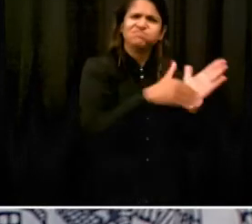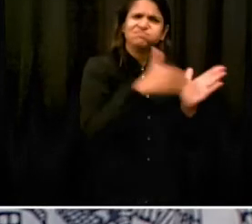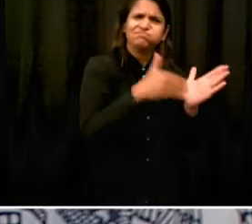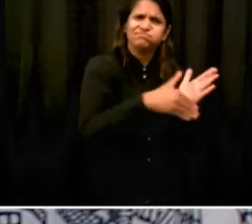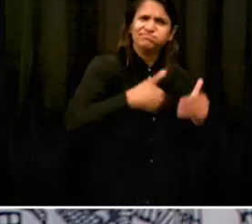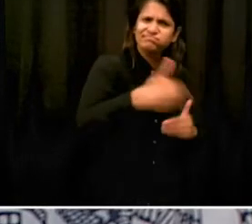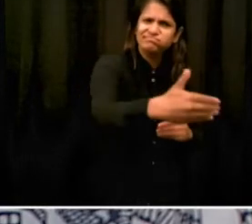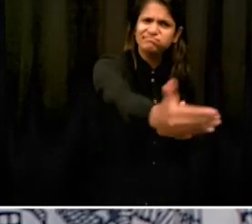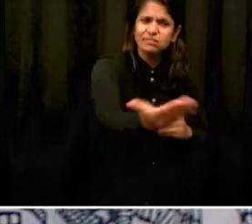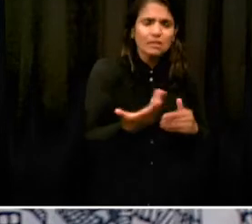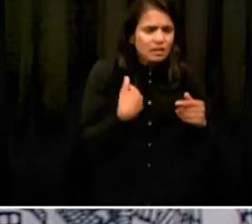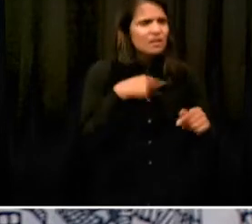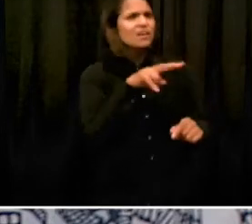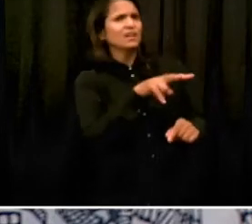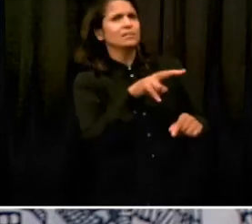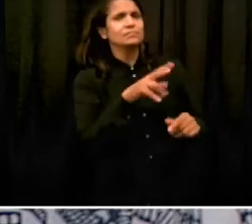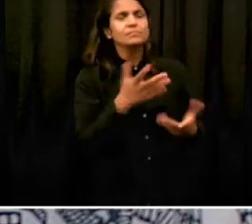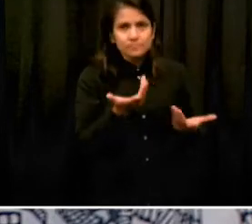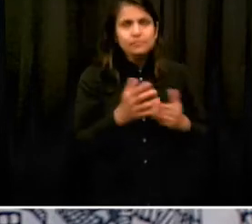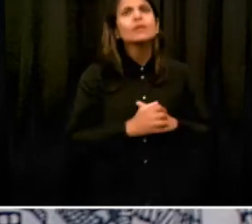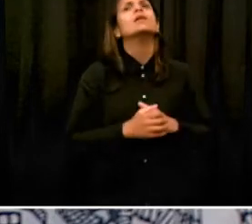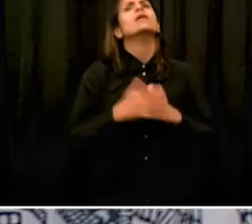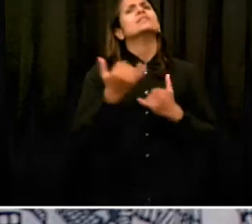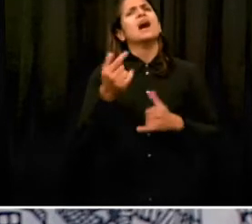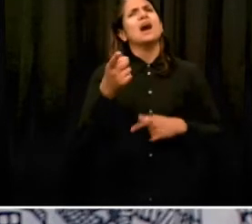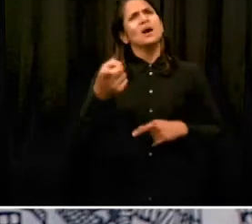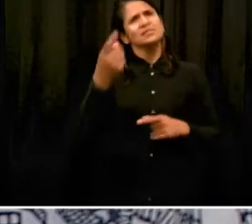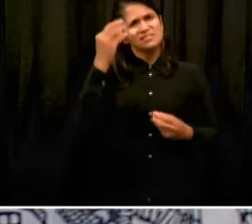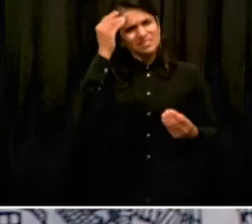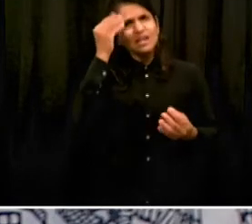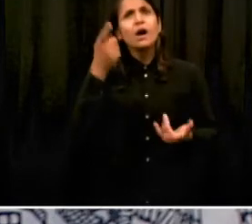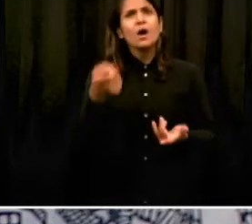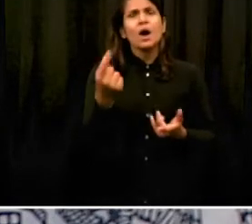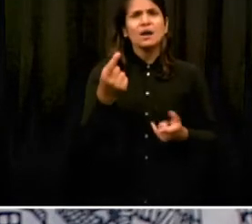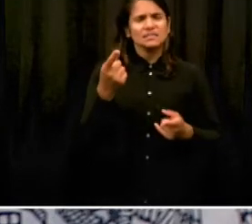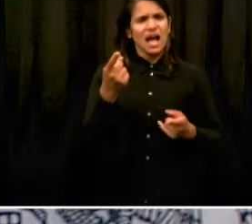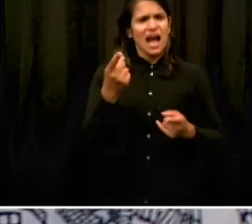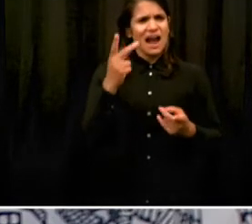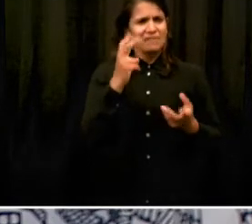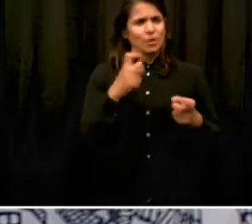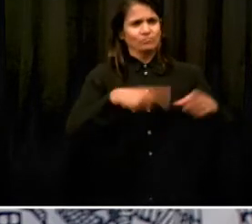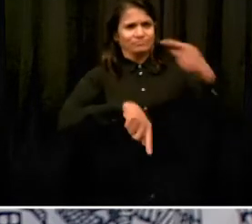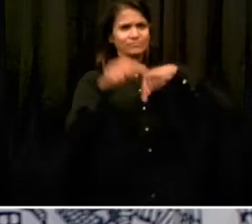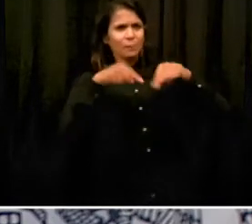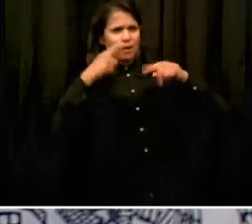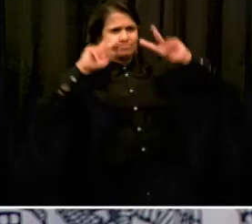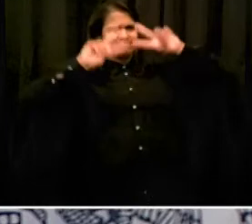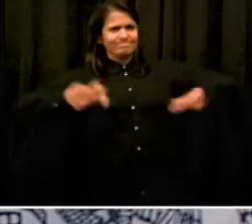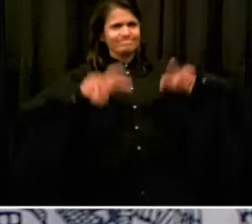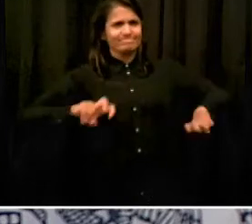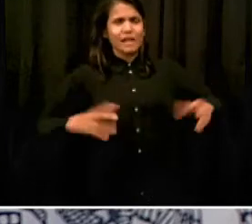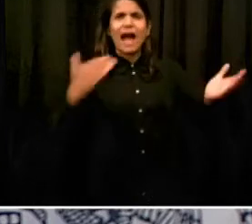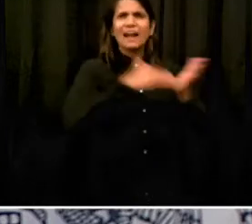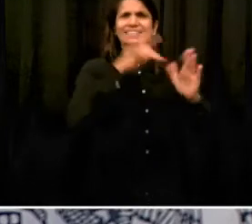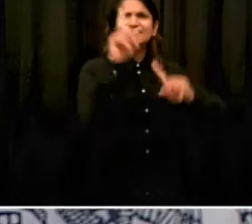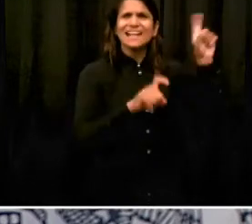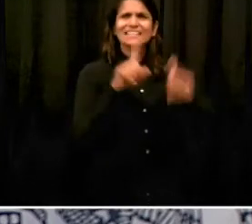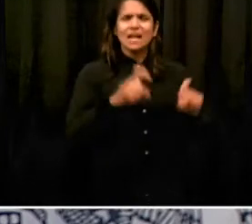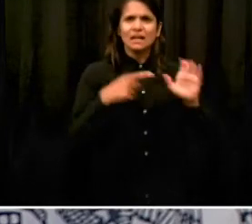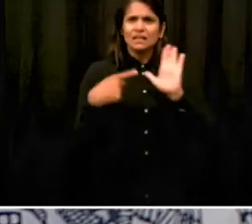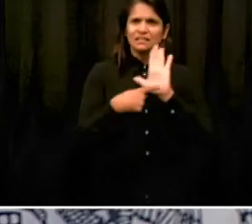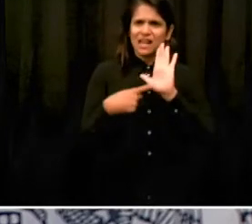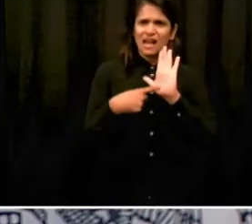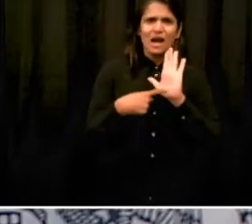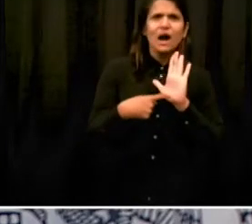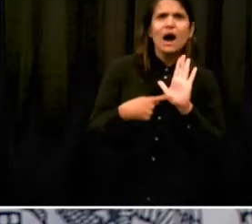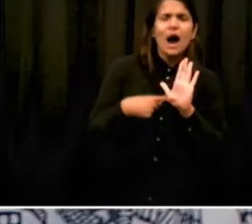bail reform law. How do you feel about that? Well, again, Juliet, I start where I always want to remind people, I